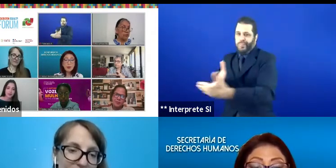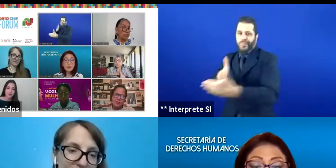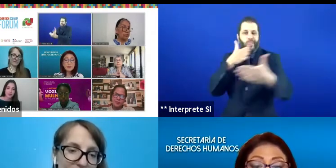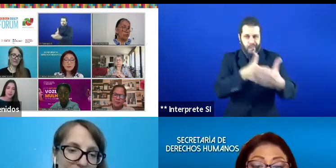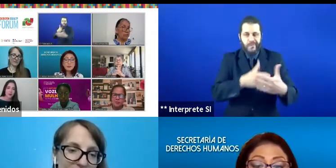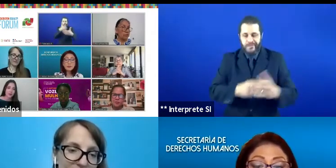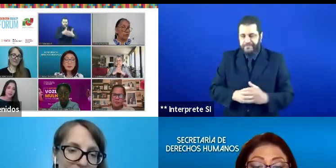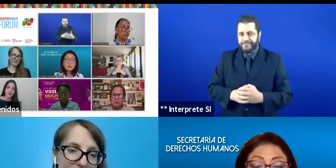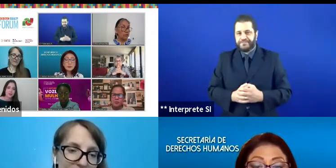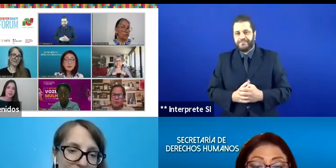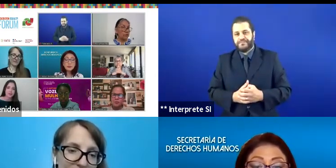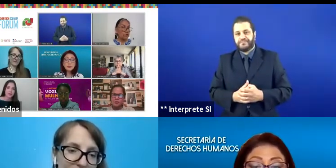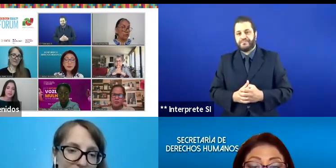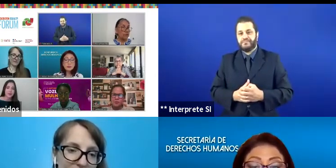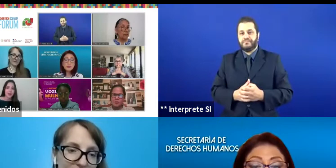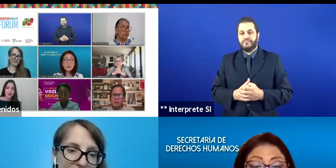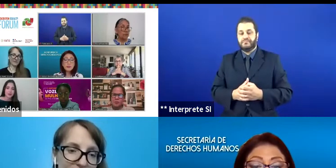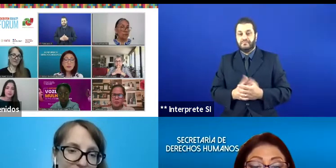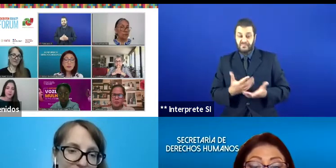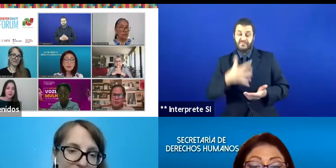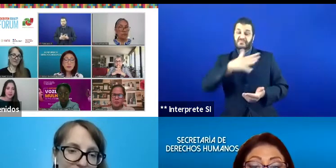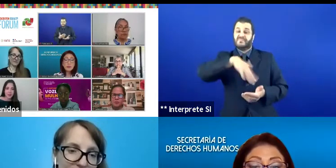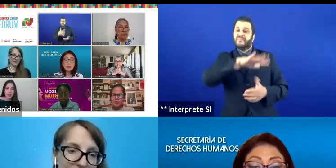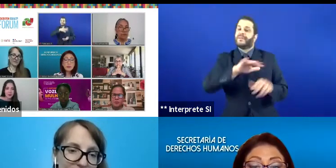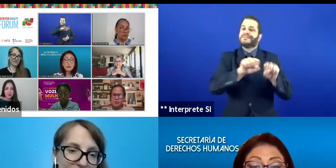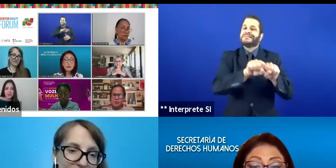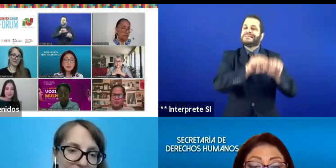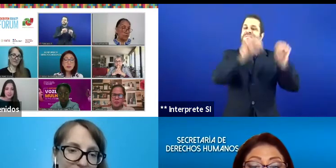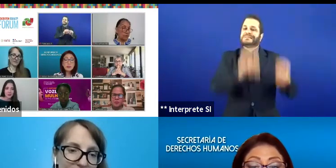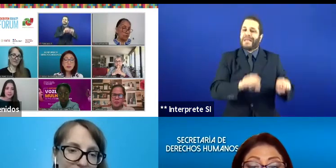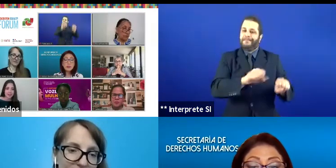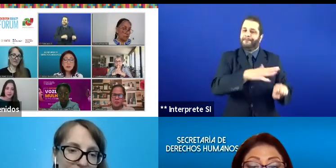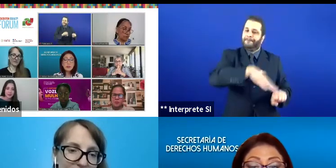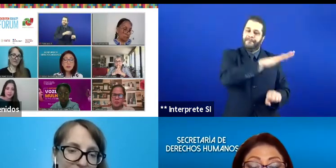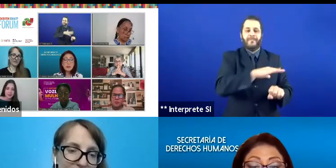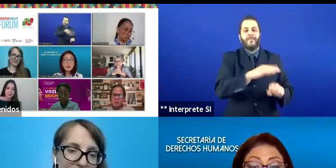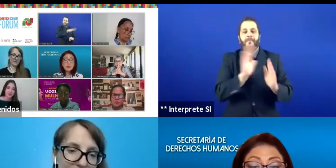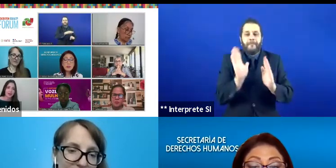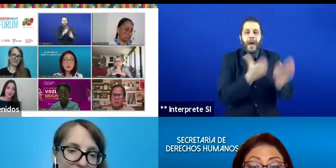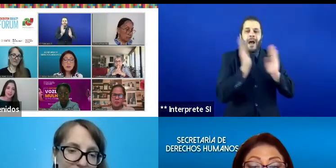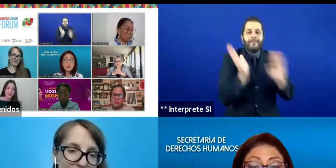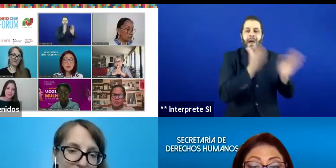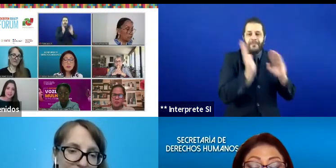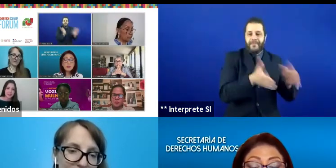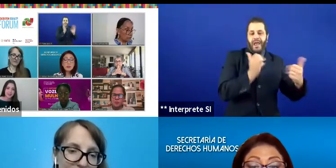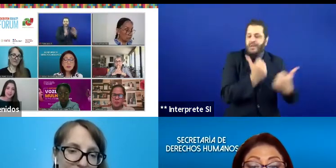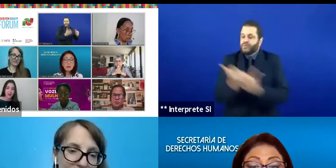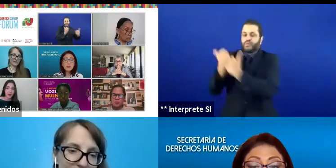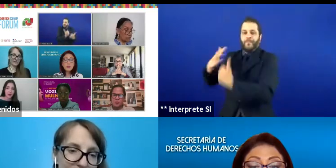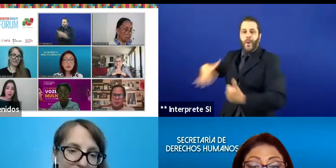her within her new journey. So they are real stories, they are real people, they are real cases.